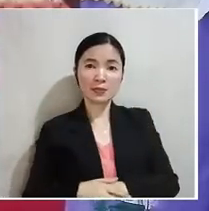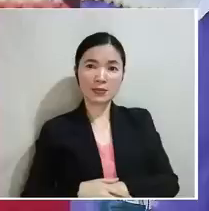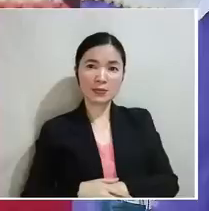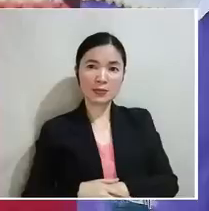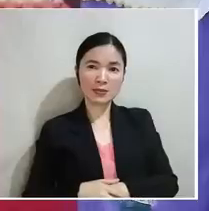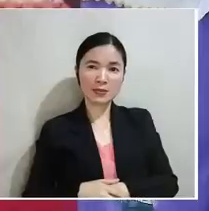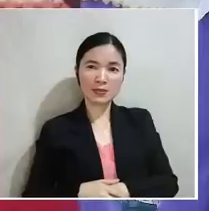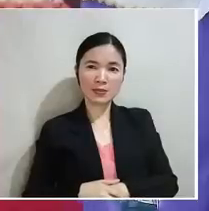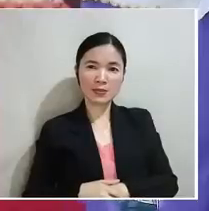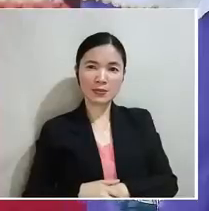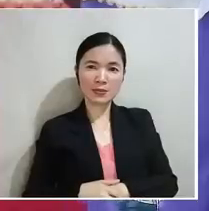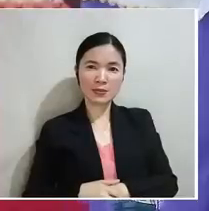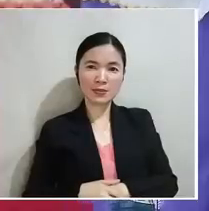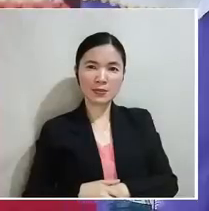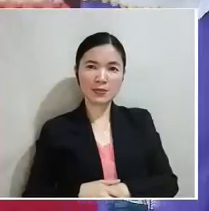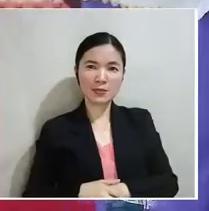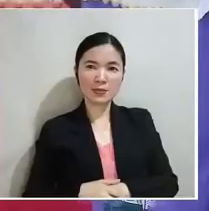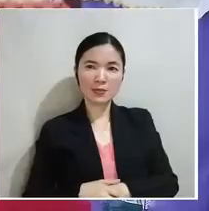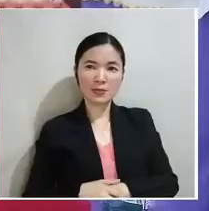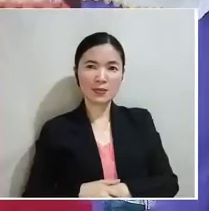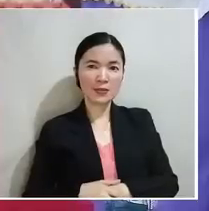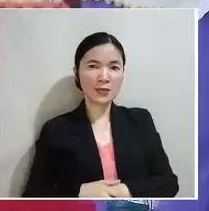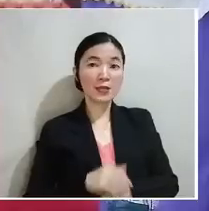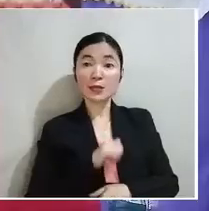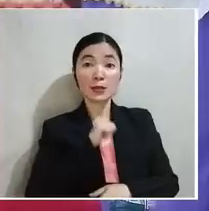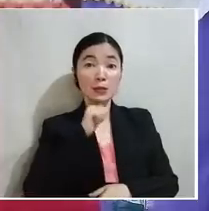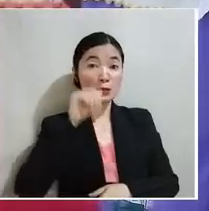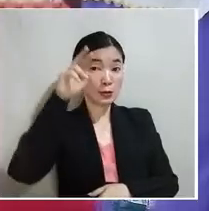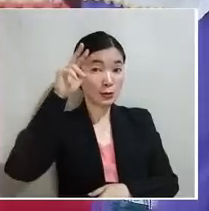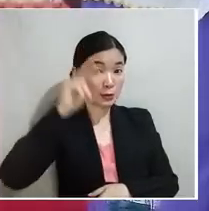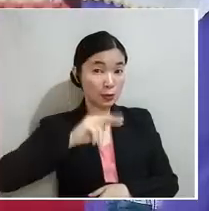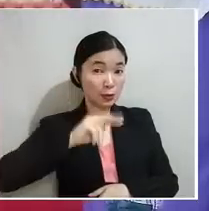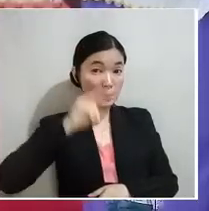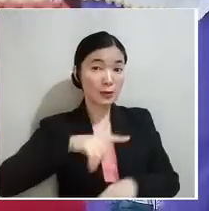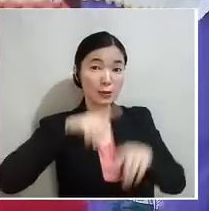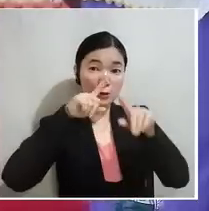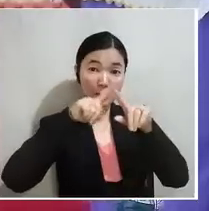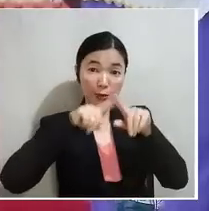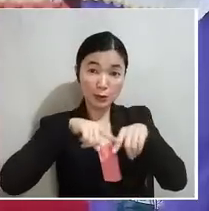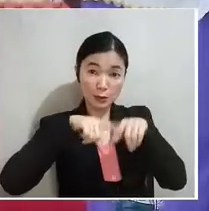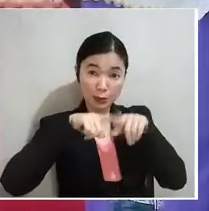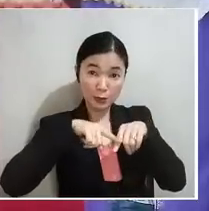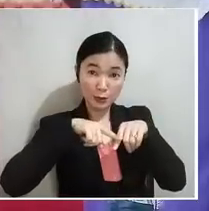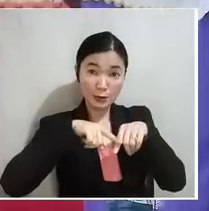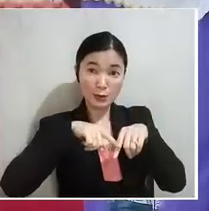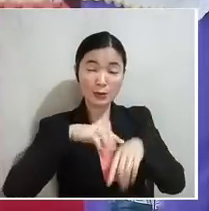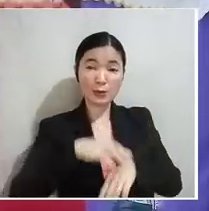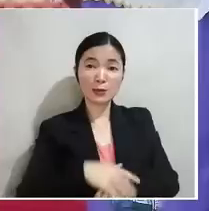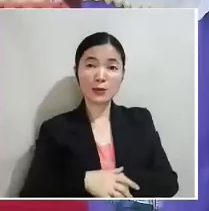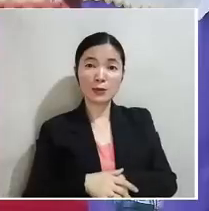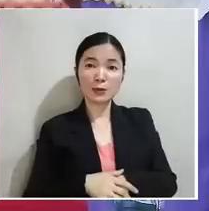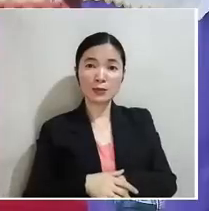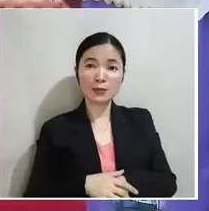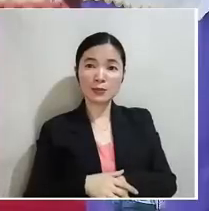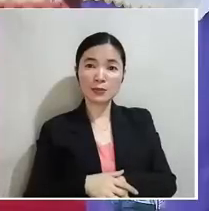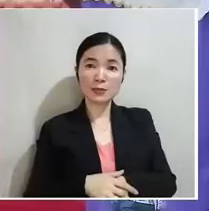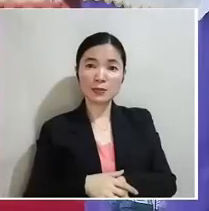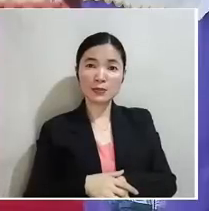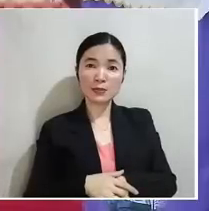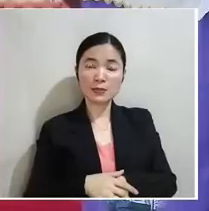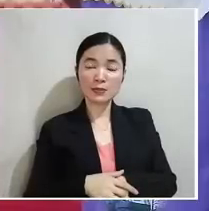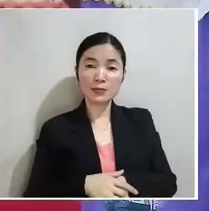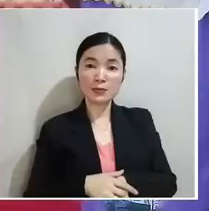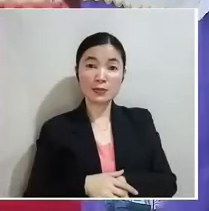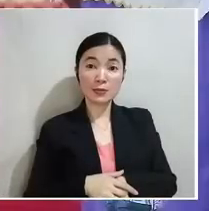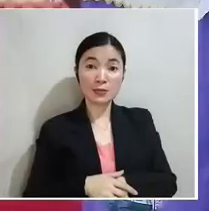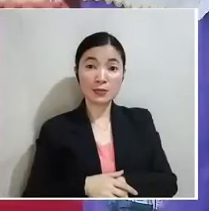is no need to rely on the grace of God. My dear friends, we must also